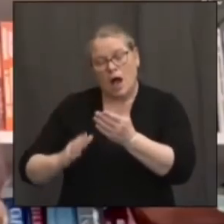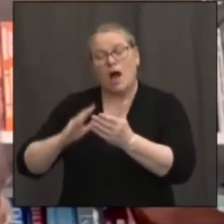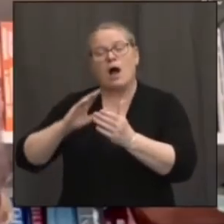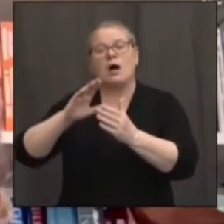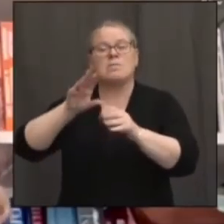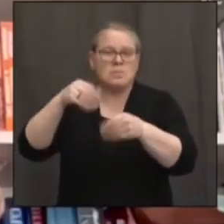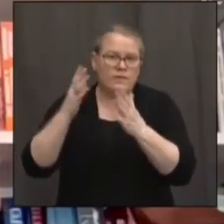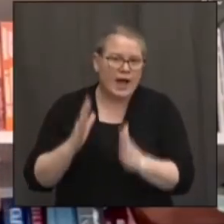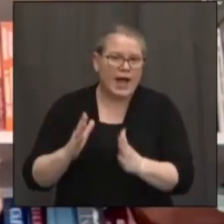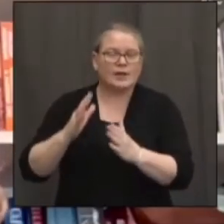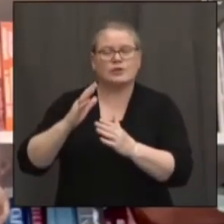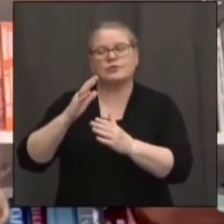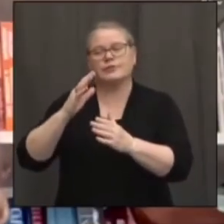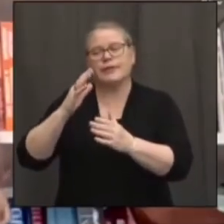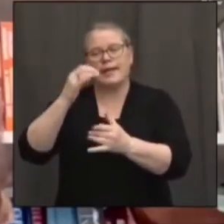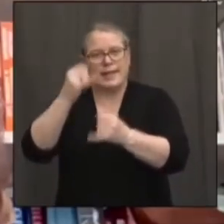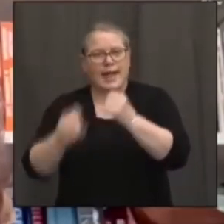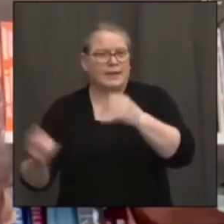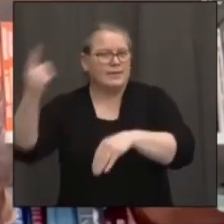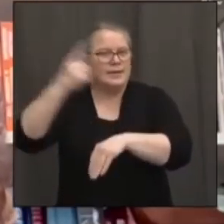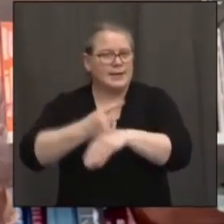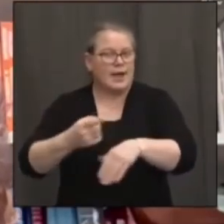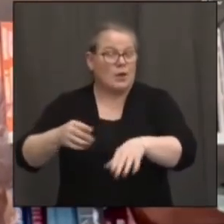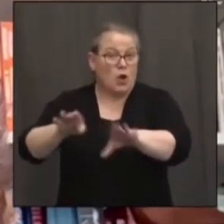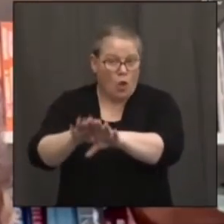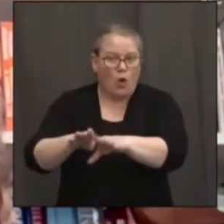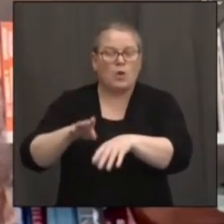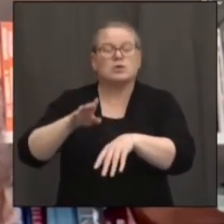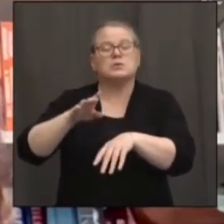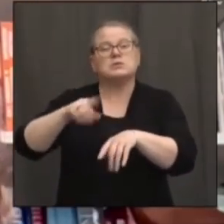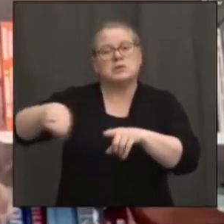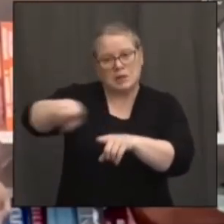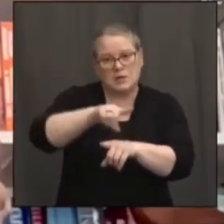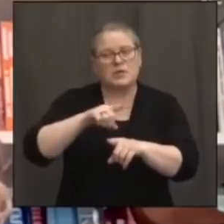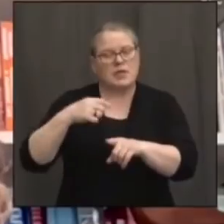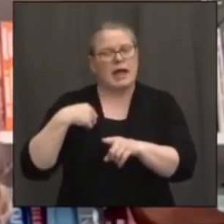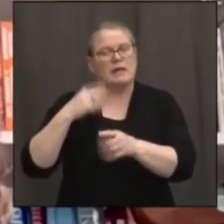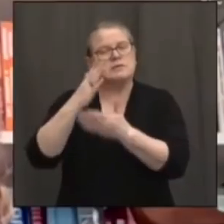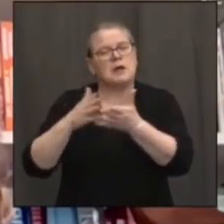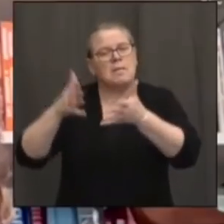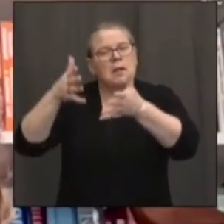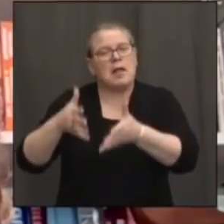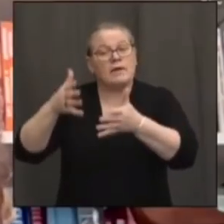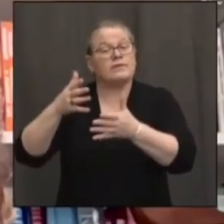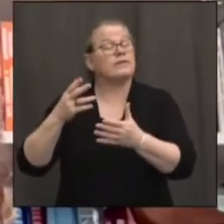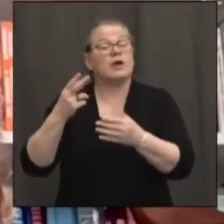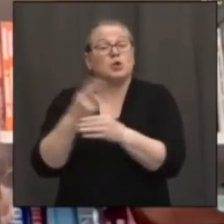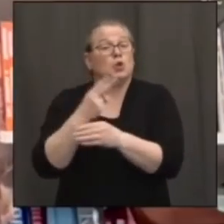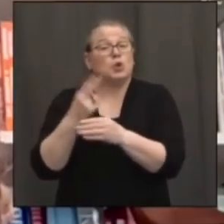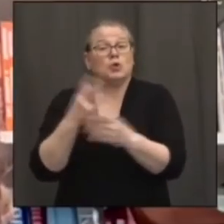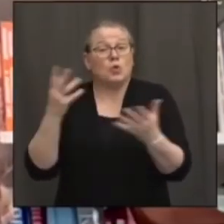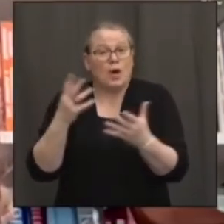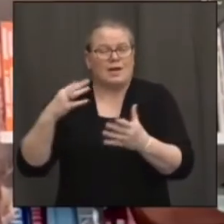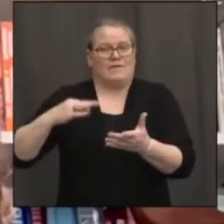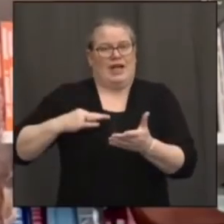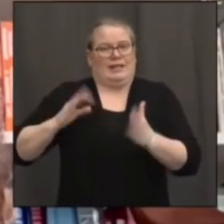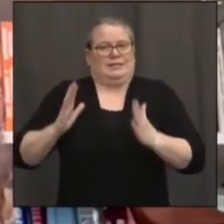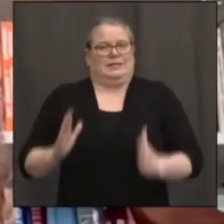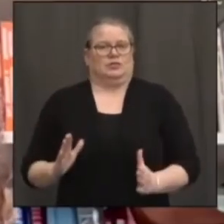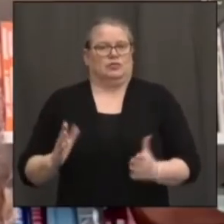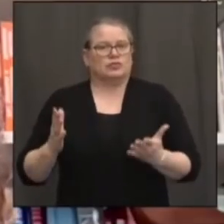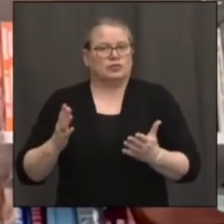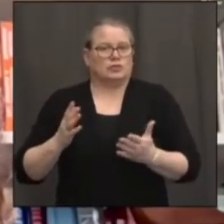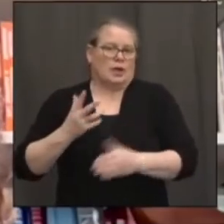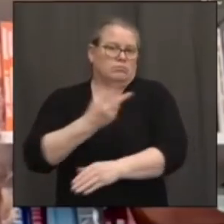and they're administering them to volunteers. But we are not hearing about doses that are being discarded.